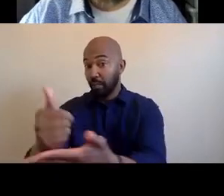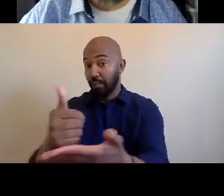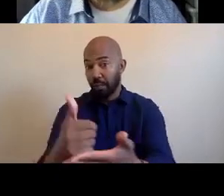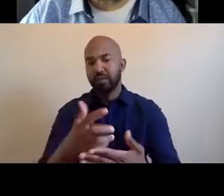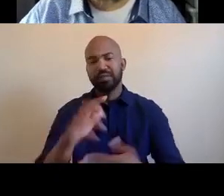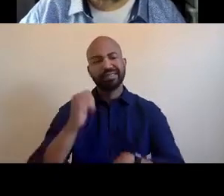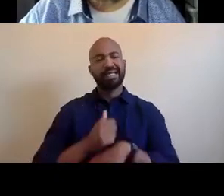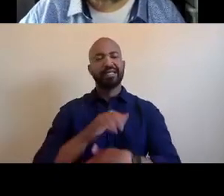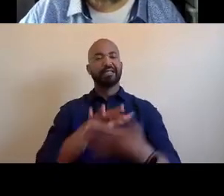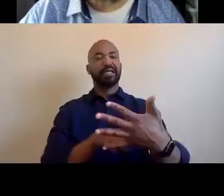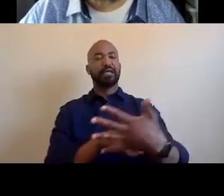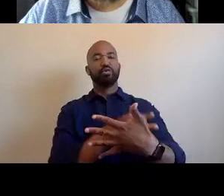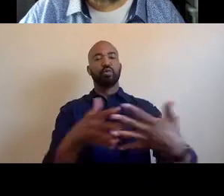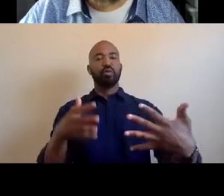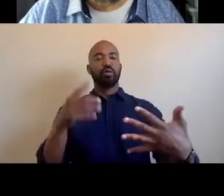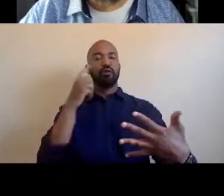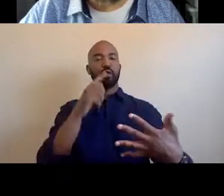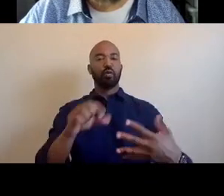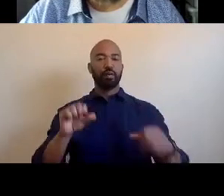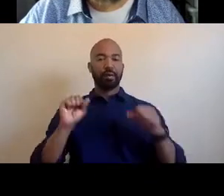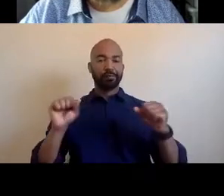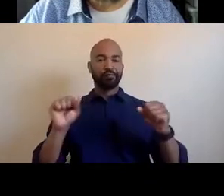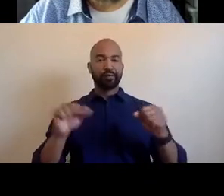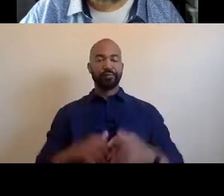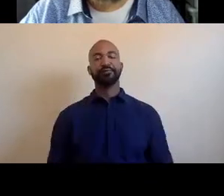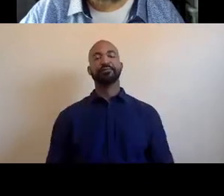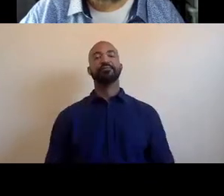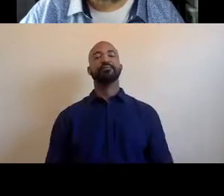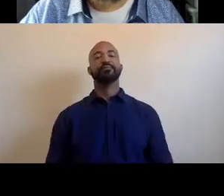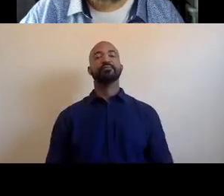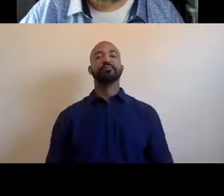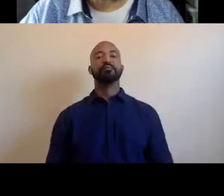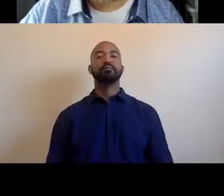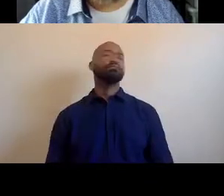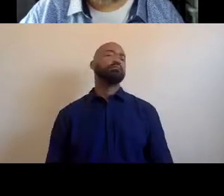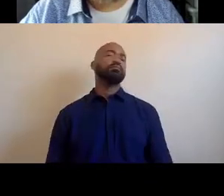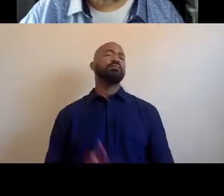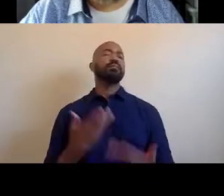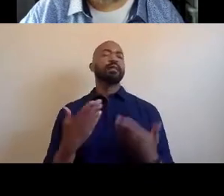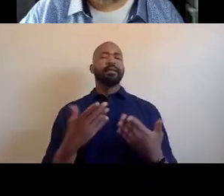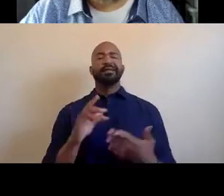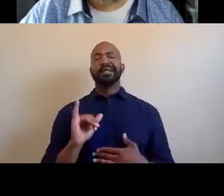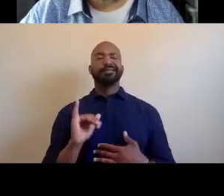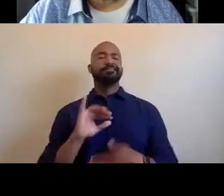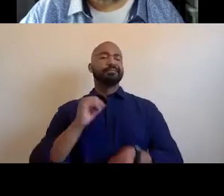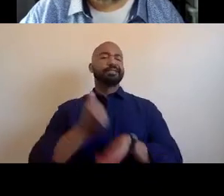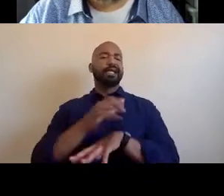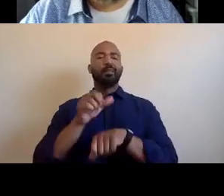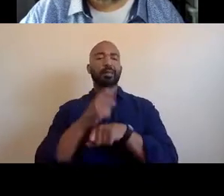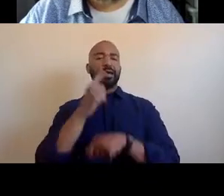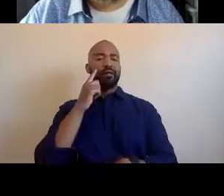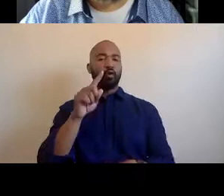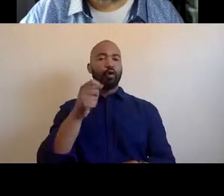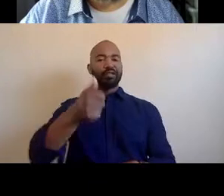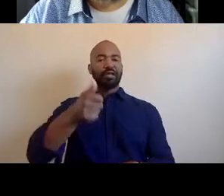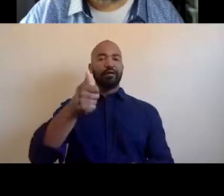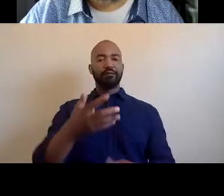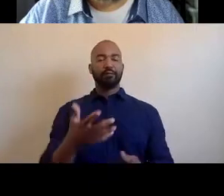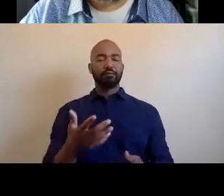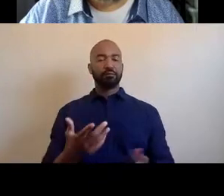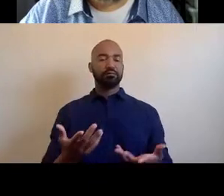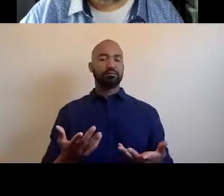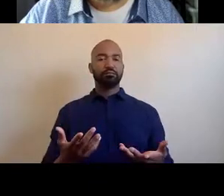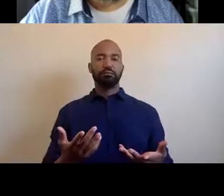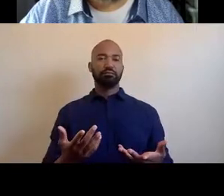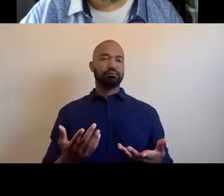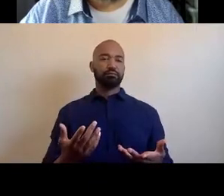to exercise. So I almost want you to schedule an appointment with yourself to exercise. Just for an example,